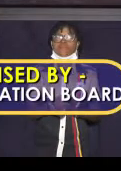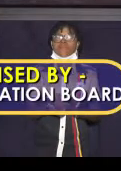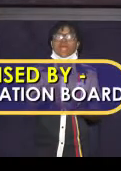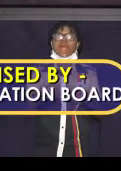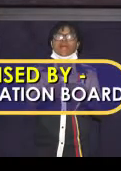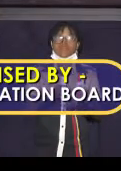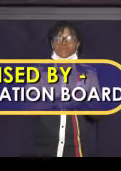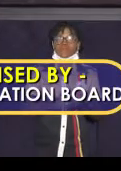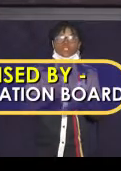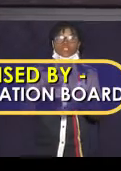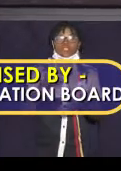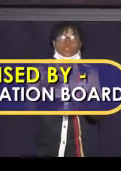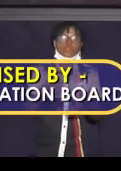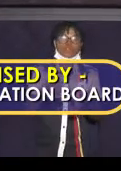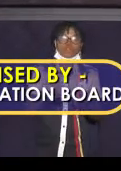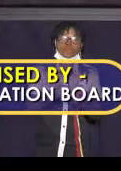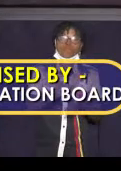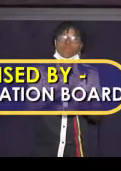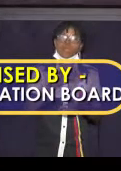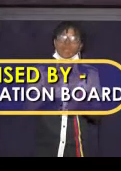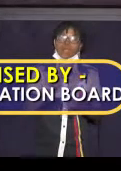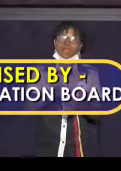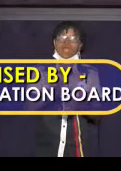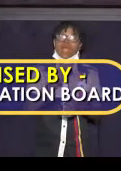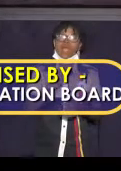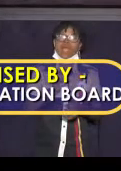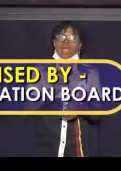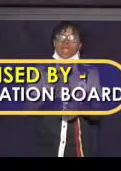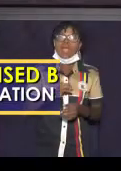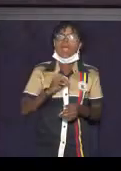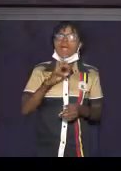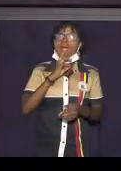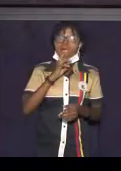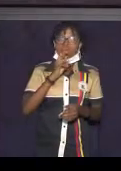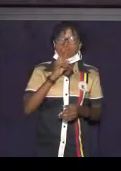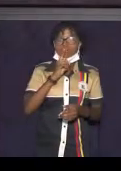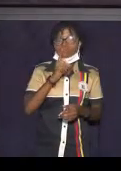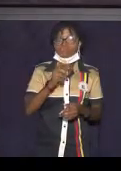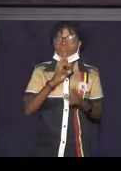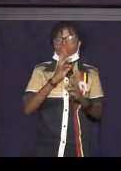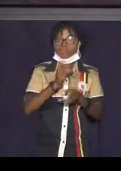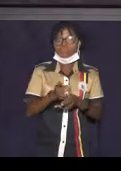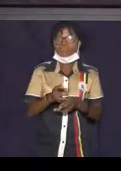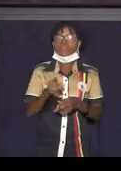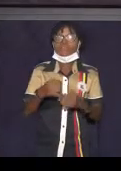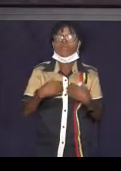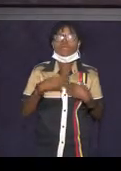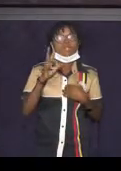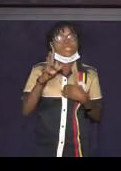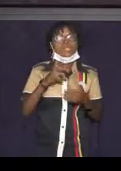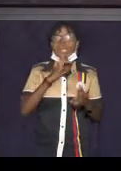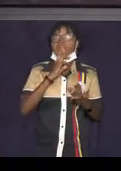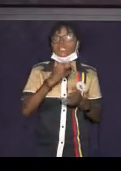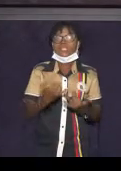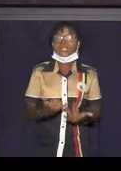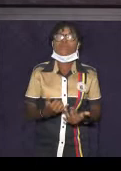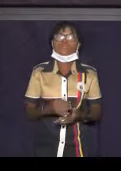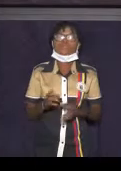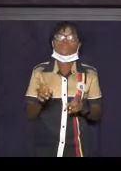Have you written your answer? Are you sure? By now you should have 3 answers.